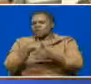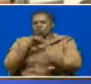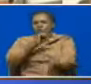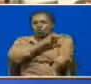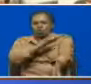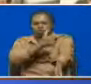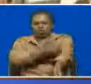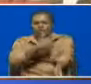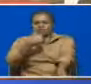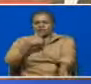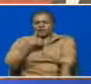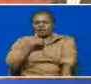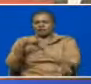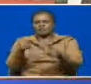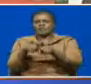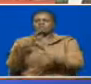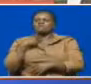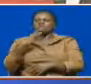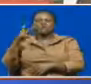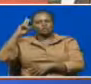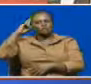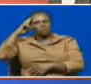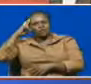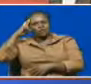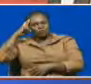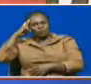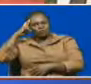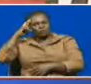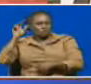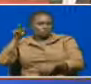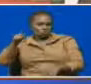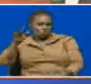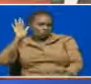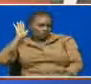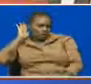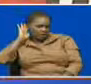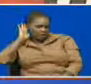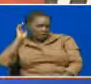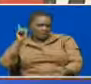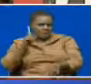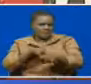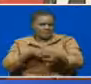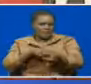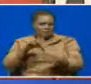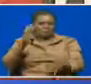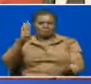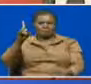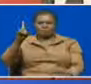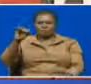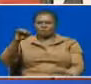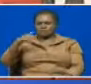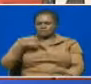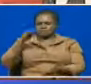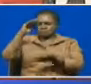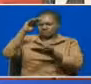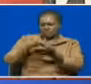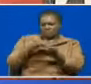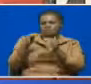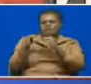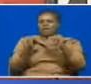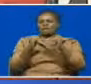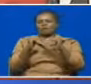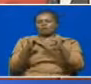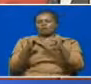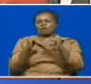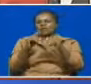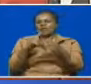authority and I can be a voice of reason. And you listen. When we are buddies, I've come down to your level. And at that place,